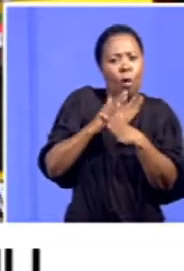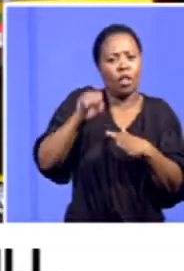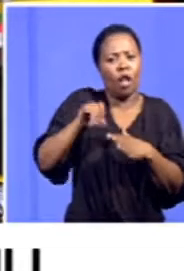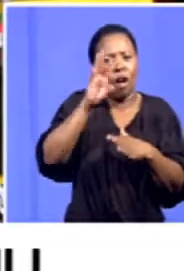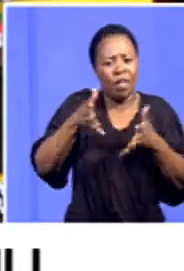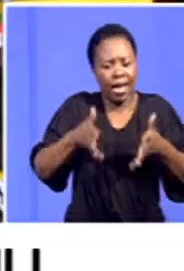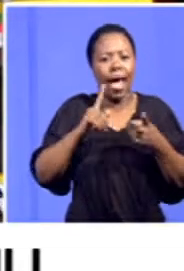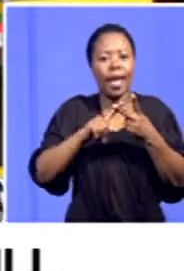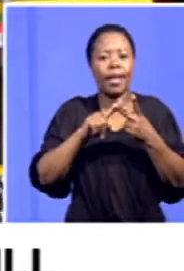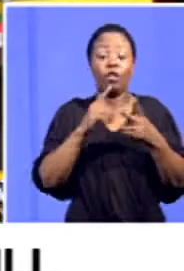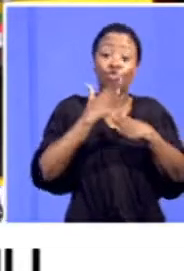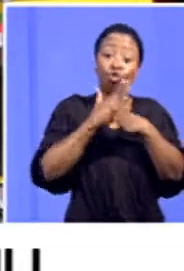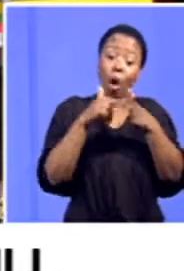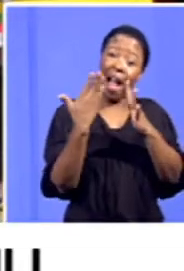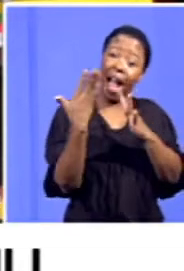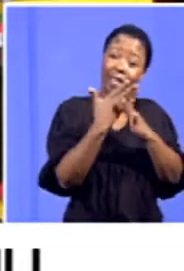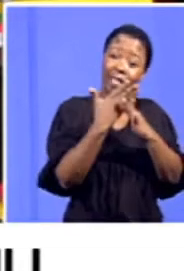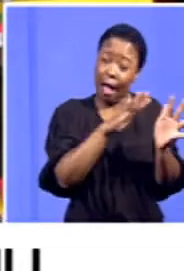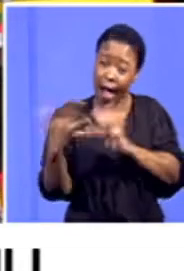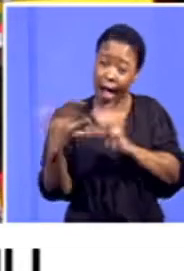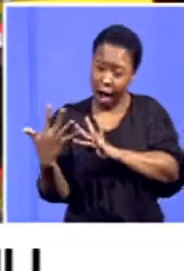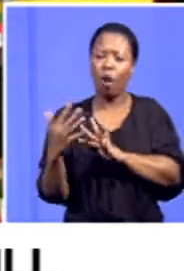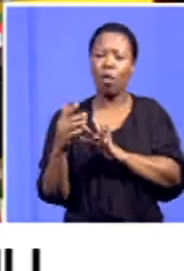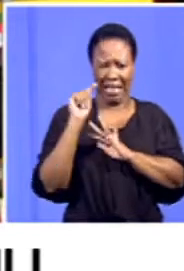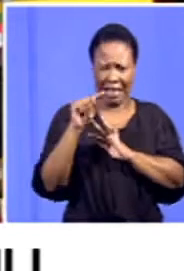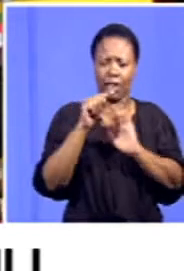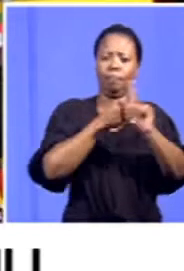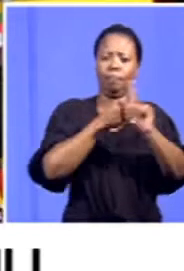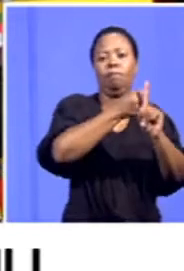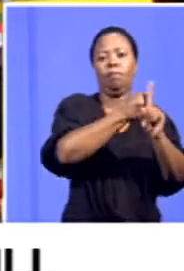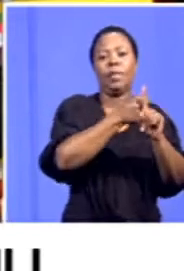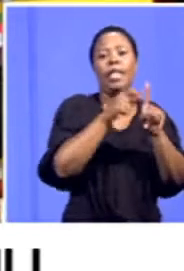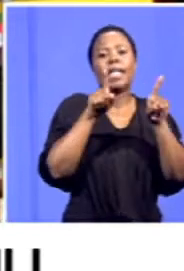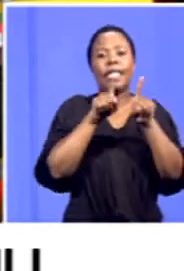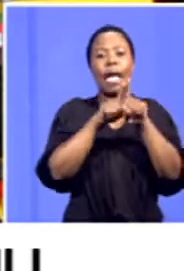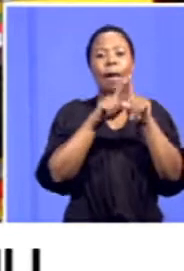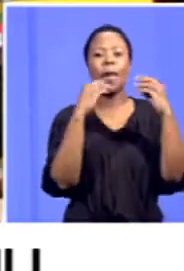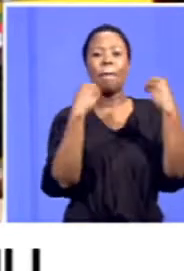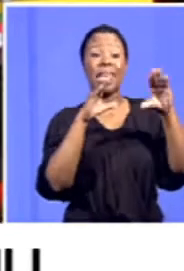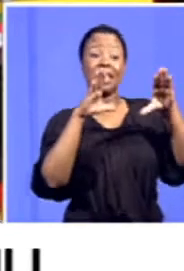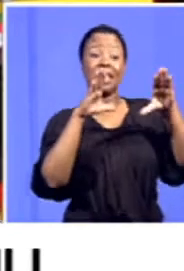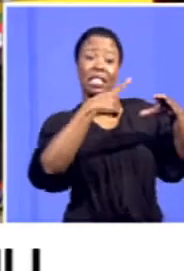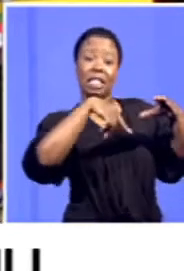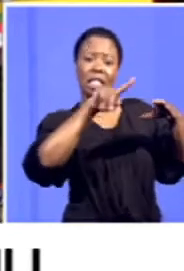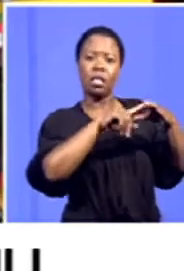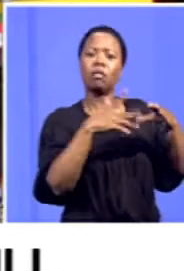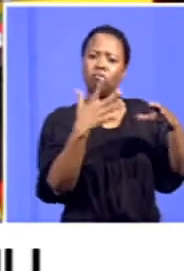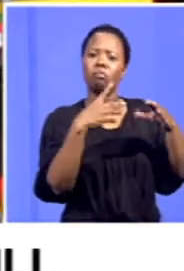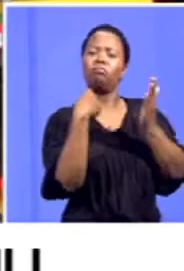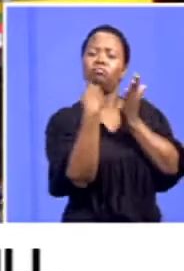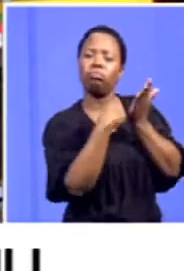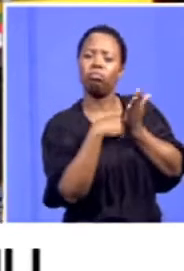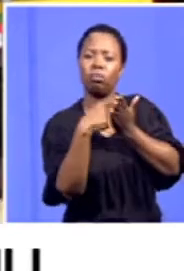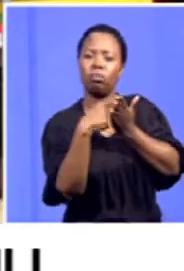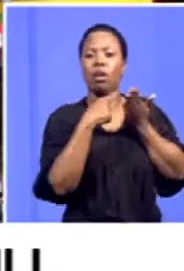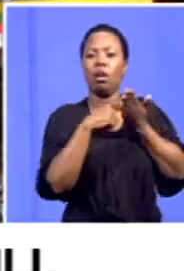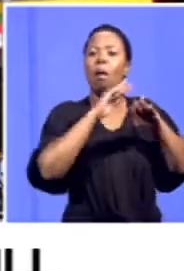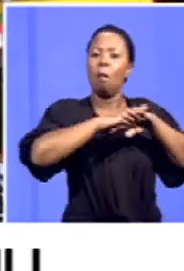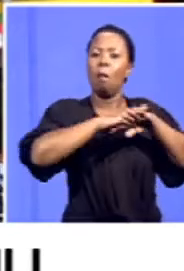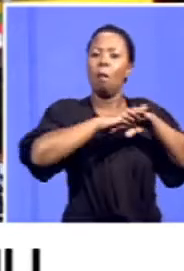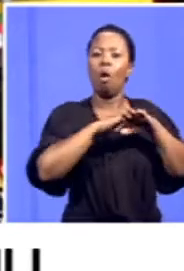excess thereof, but it also forces those who are in the business space to have a meaningful discussion about the